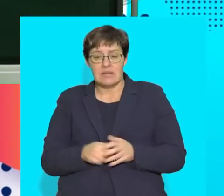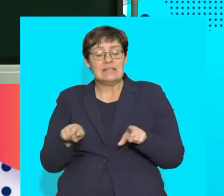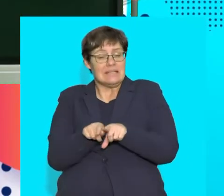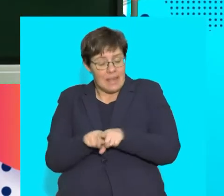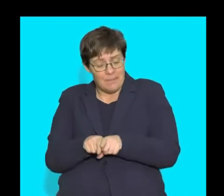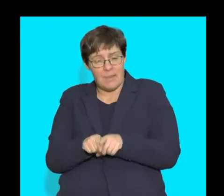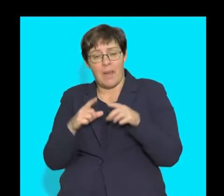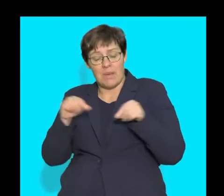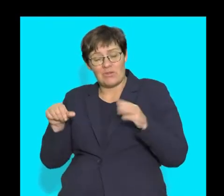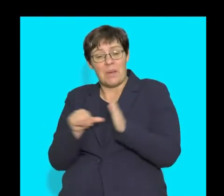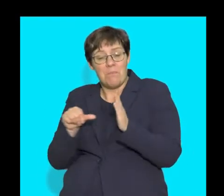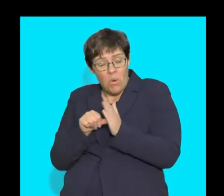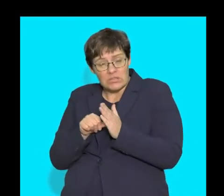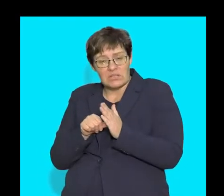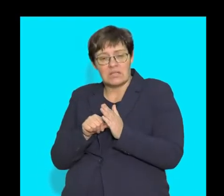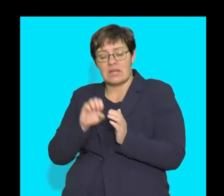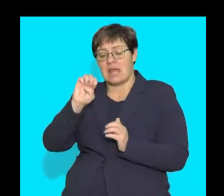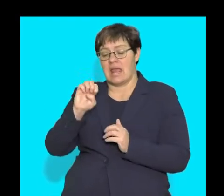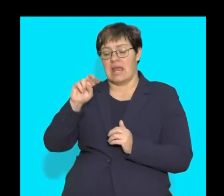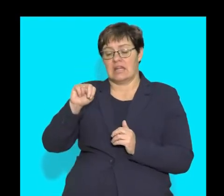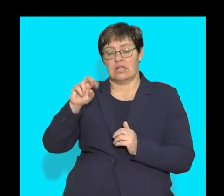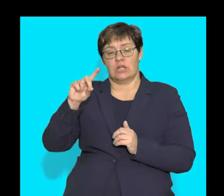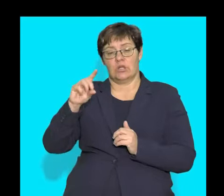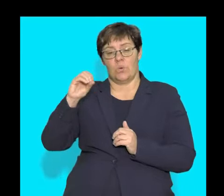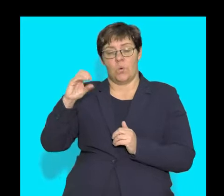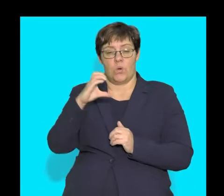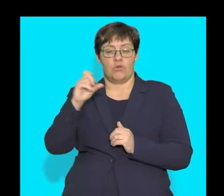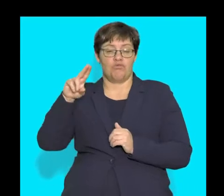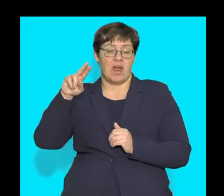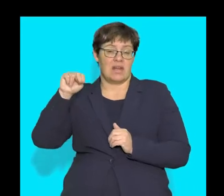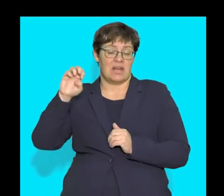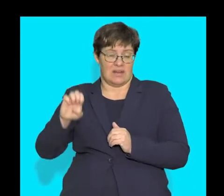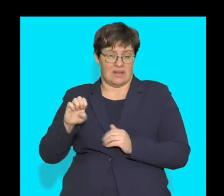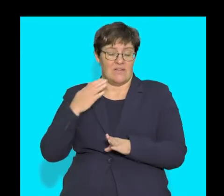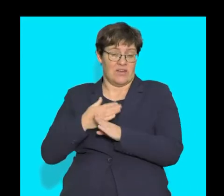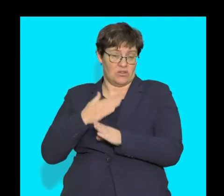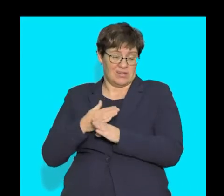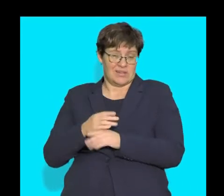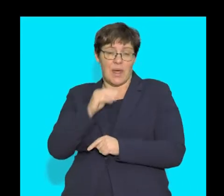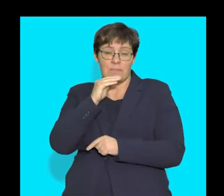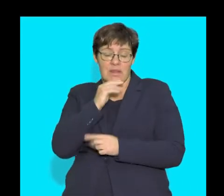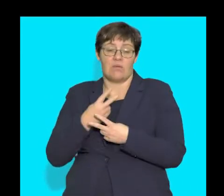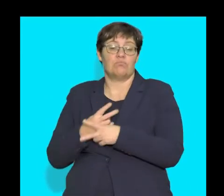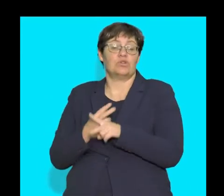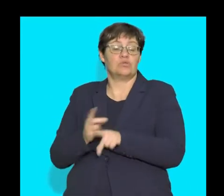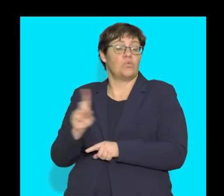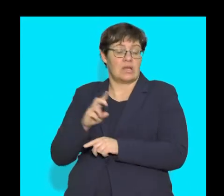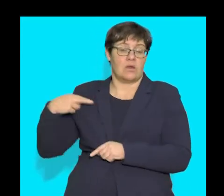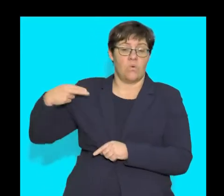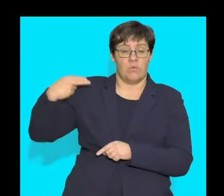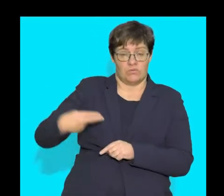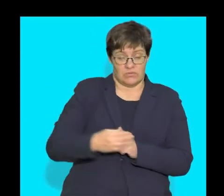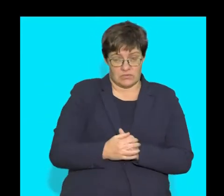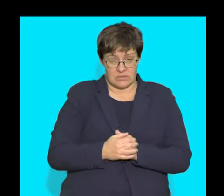the pancreas plays an important endocrine function. Endocrine refers to the production of